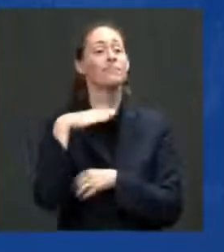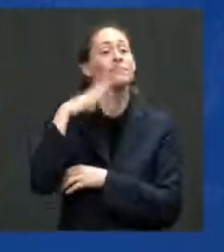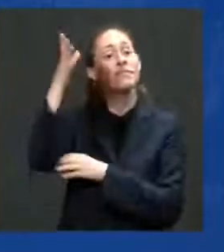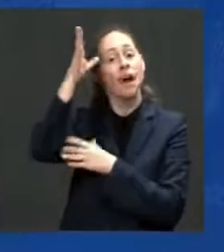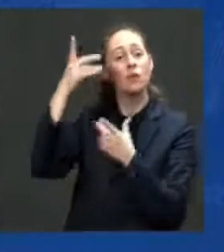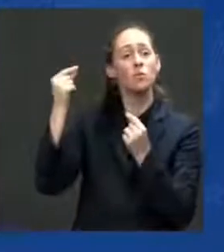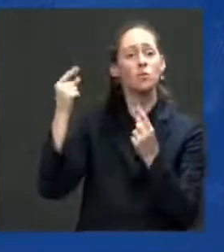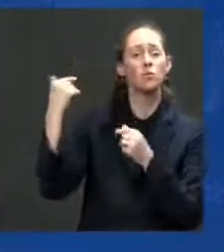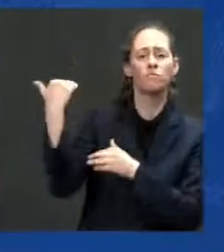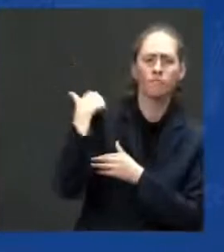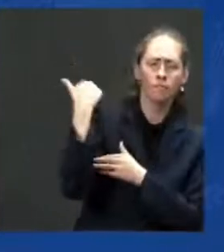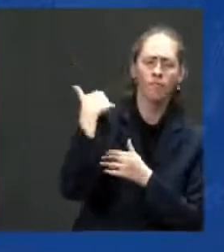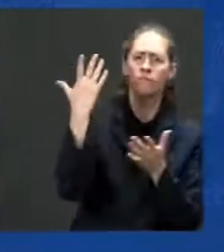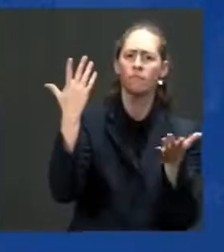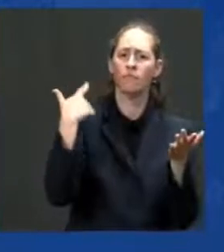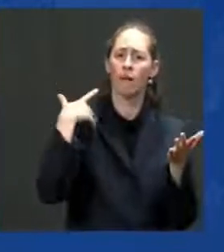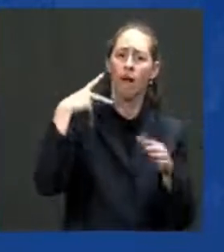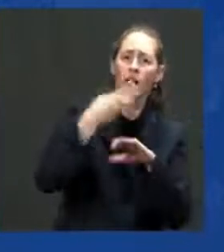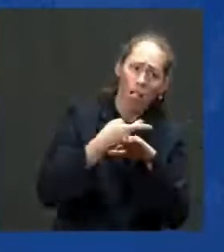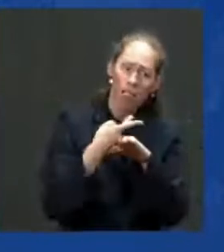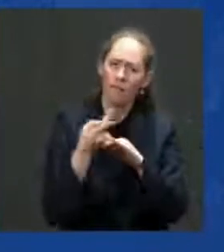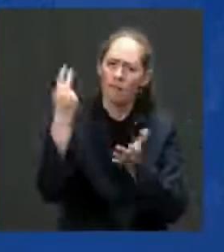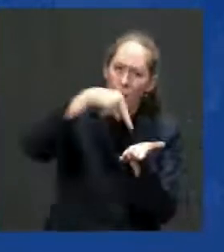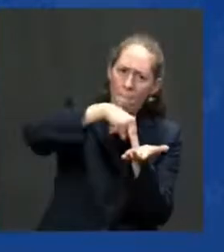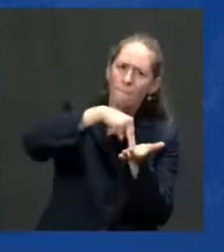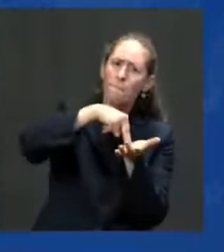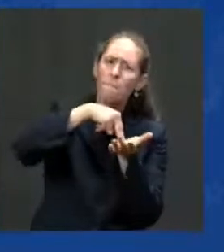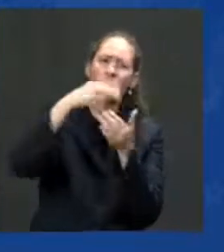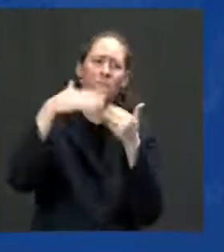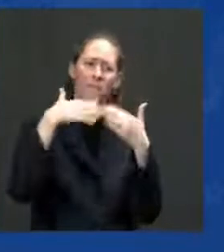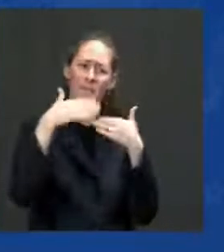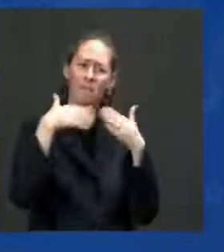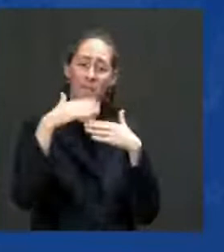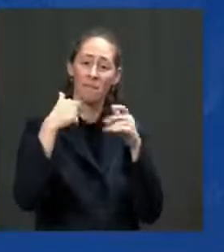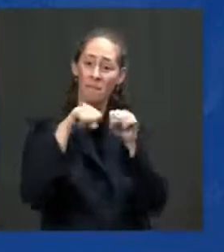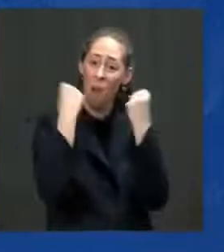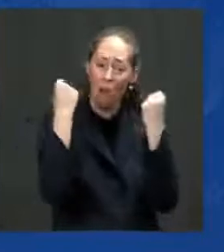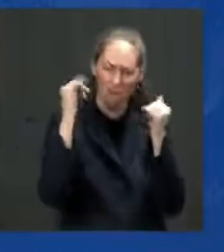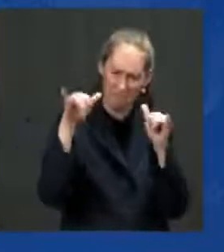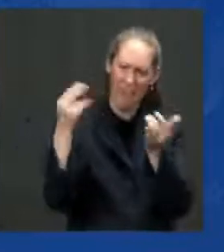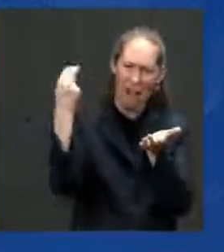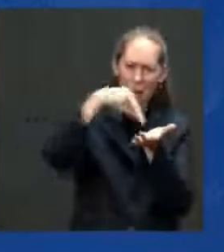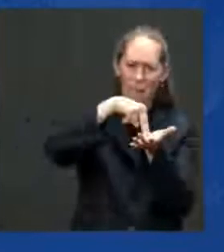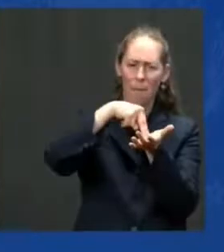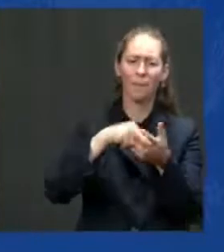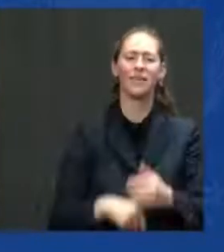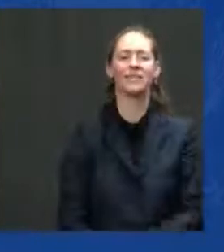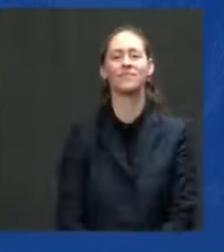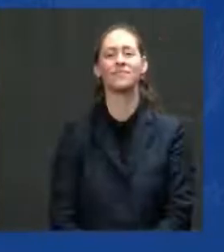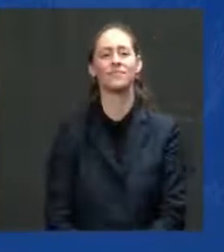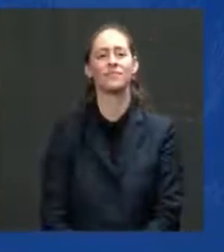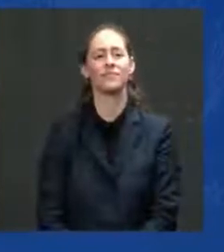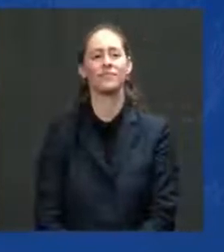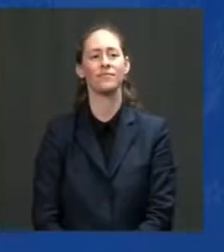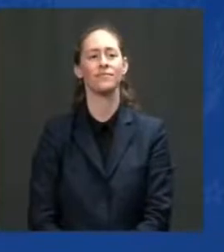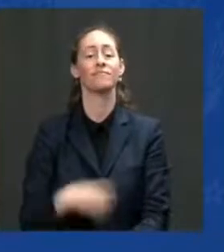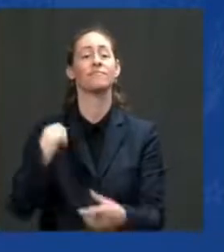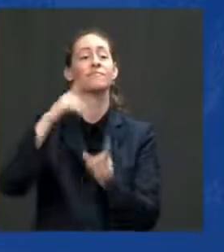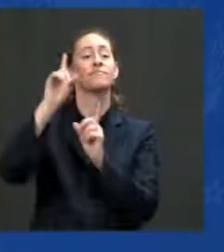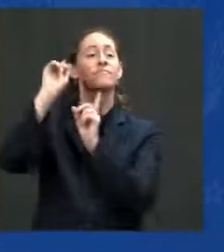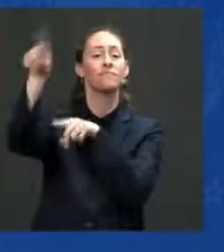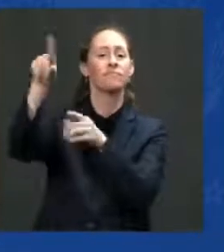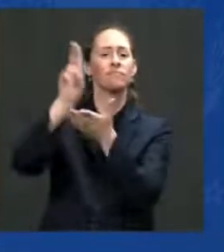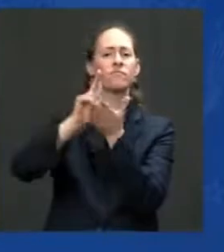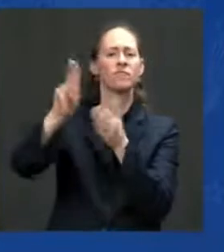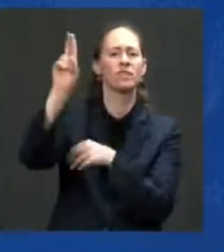just get up. You get up. I went to the University of Delaware to play football, although it didn't do much